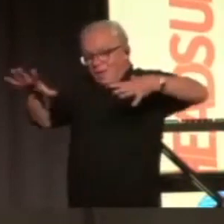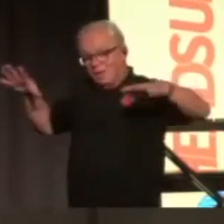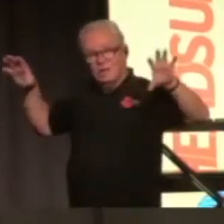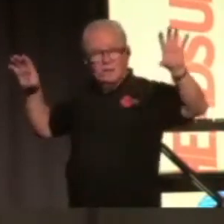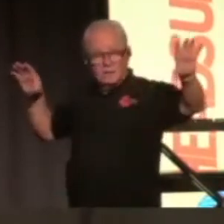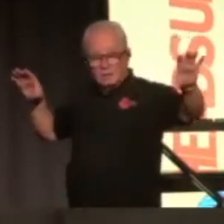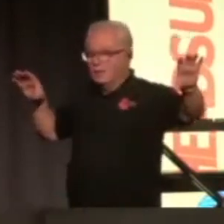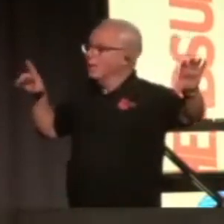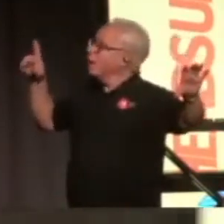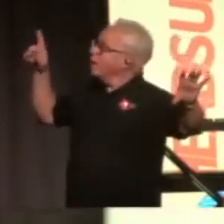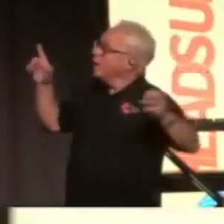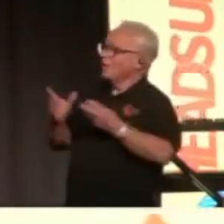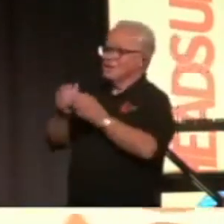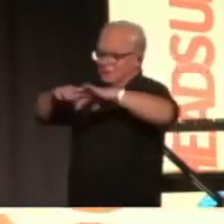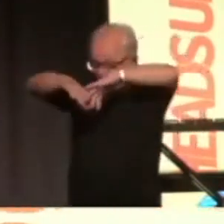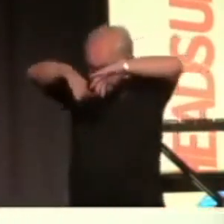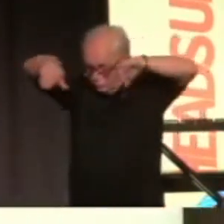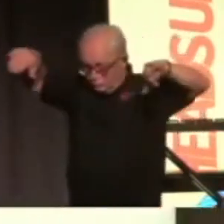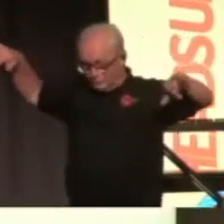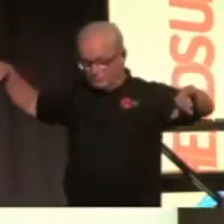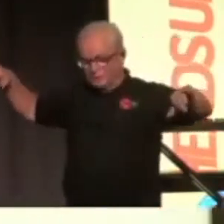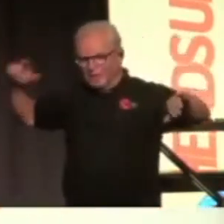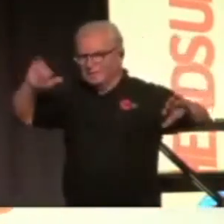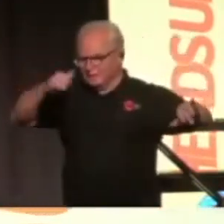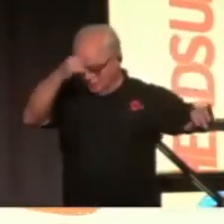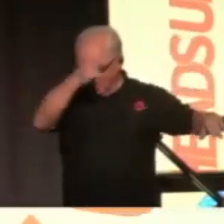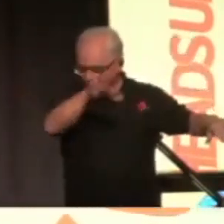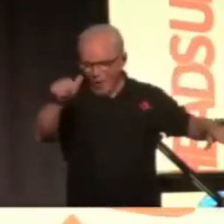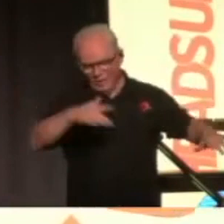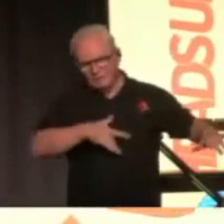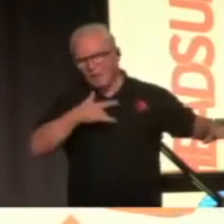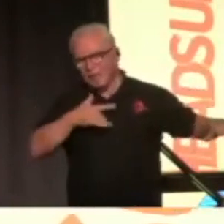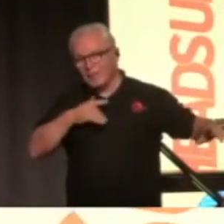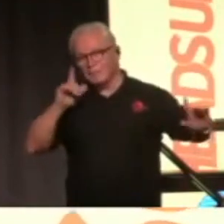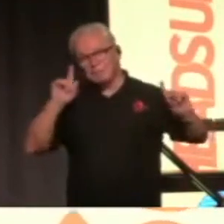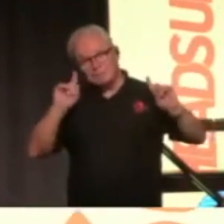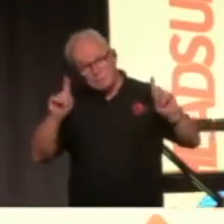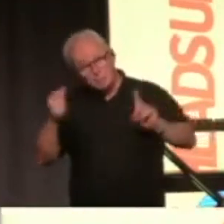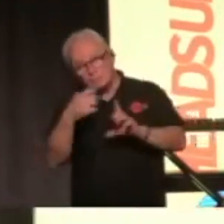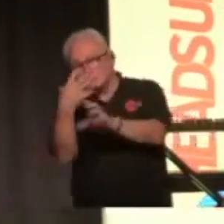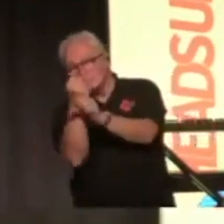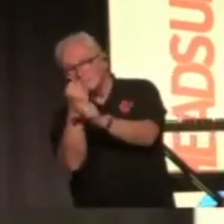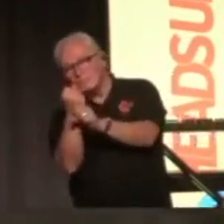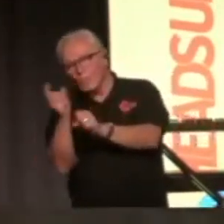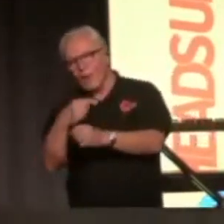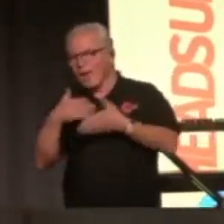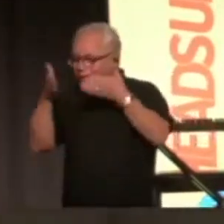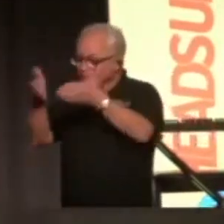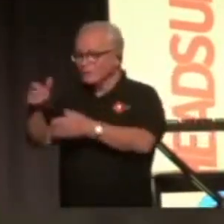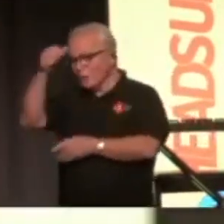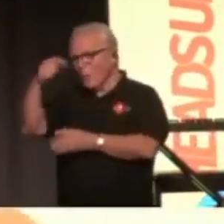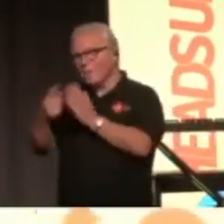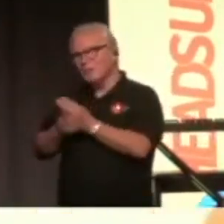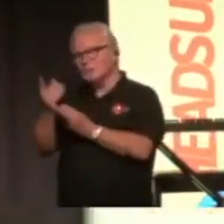Yeah, we've been telling everybody about how we feel, but really what we have to hold on to is what we know about God. Let me ask you a question. What do